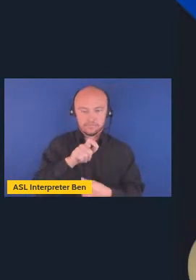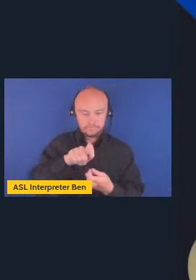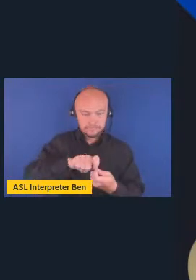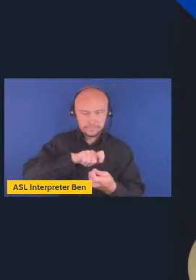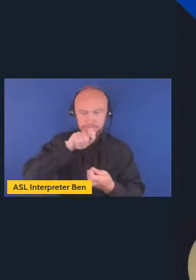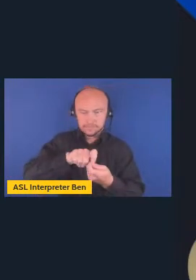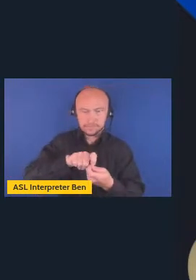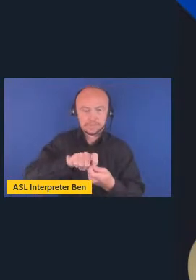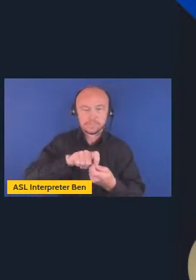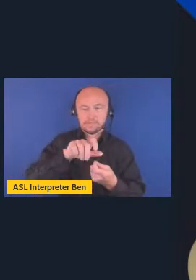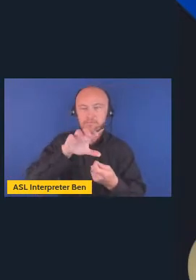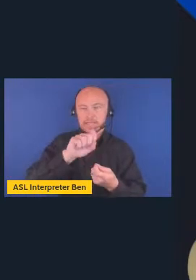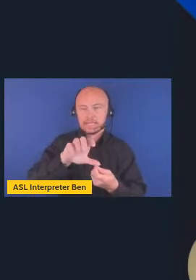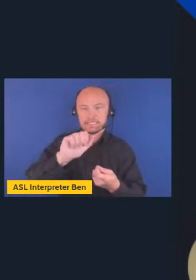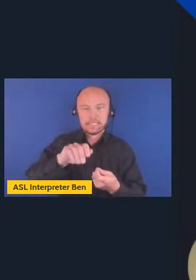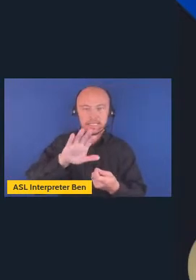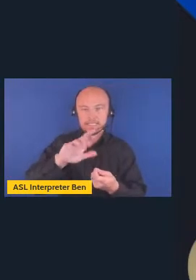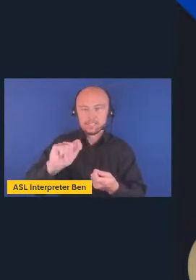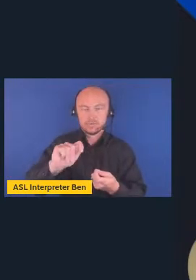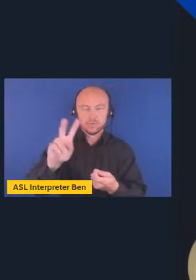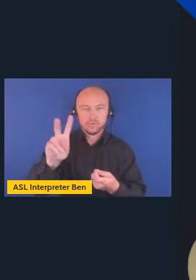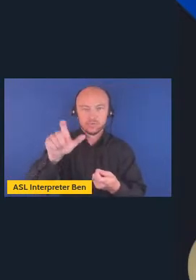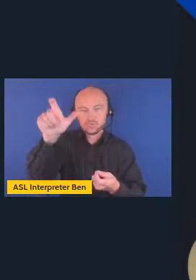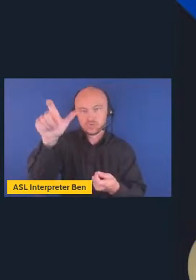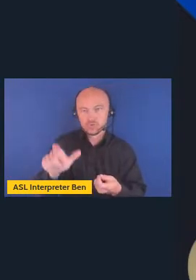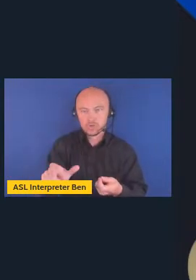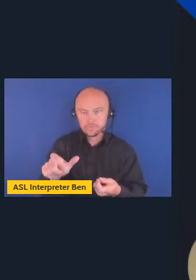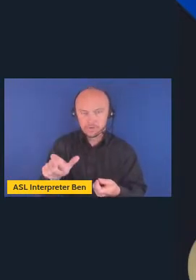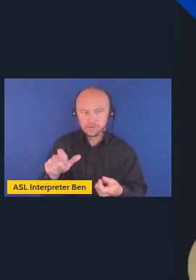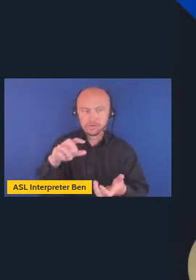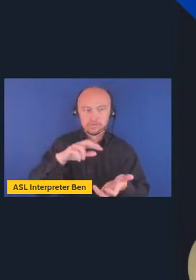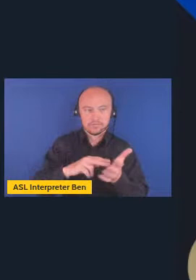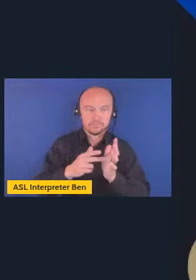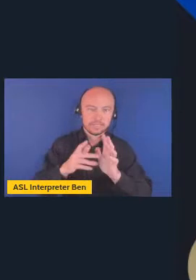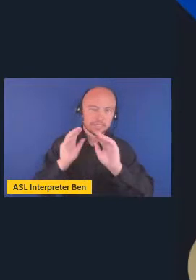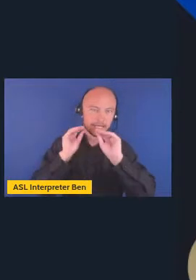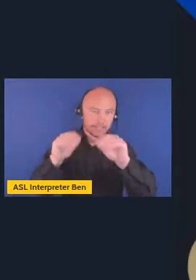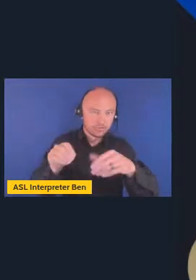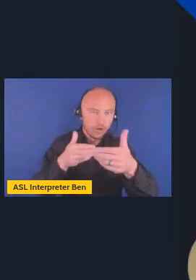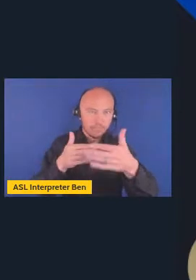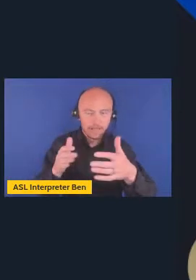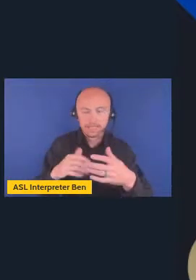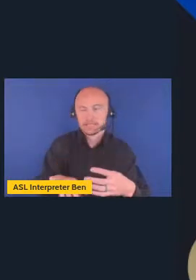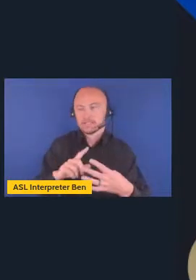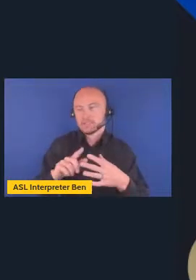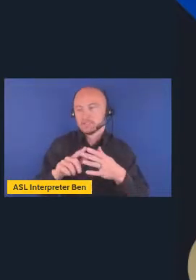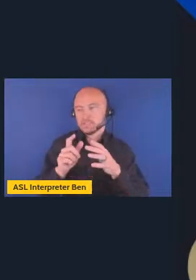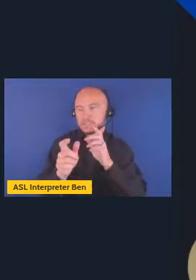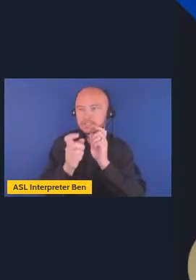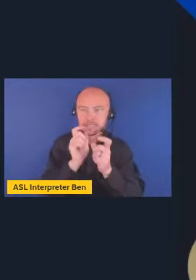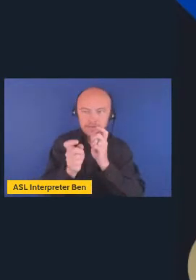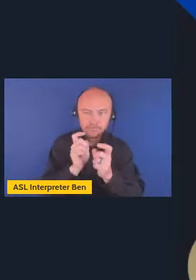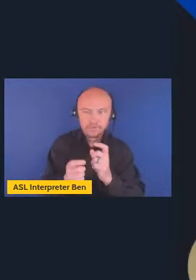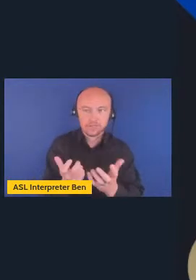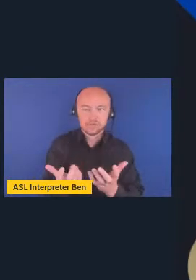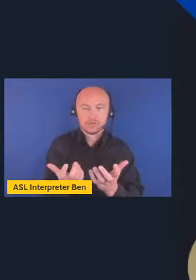say, EC2 server where you have to install the packages, configure the